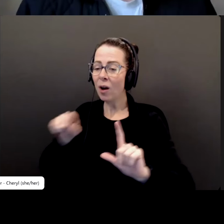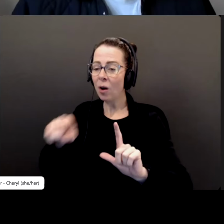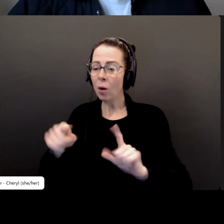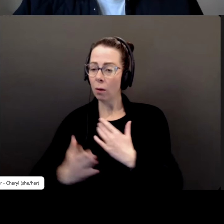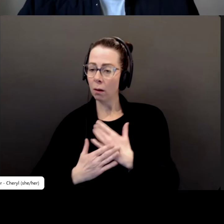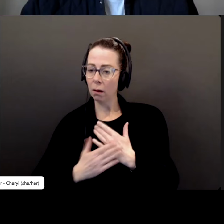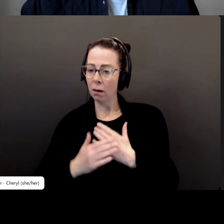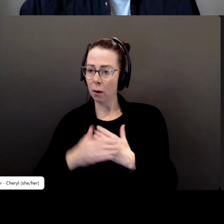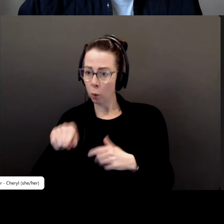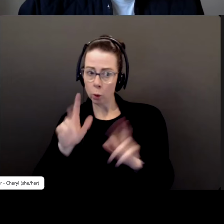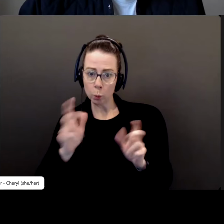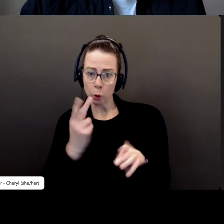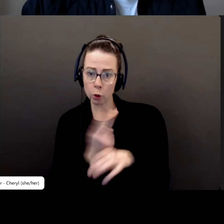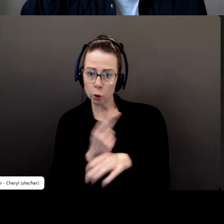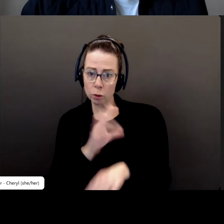delete those.